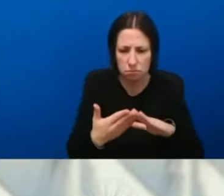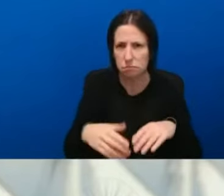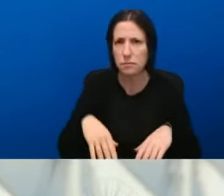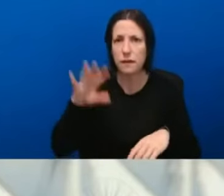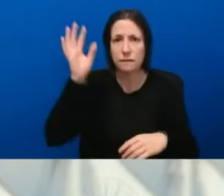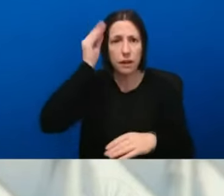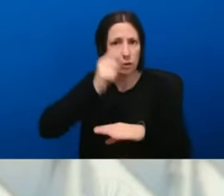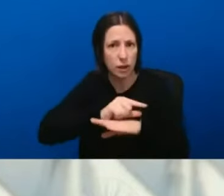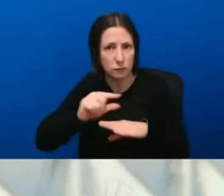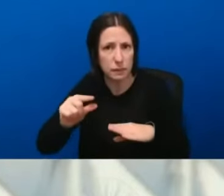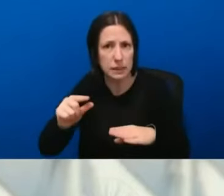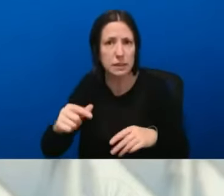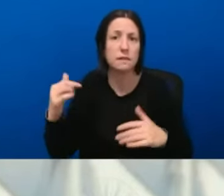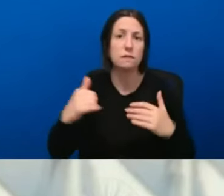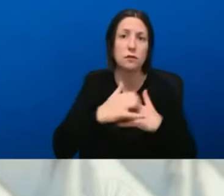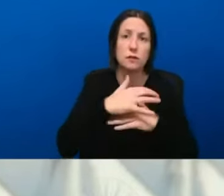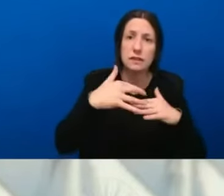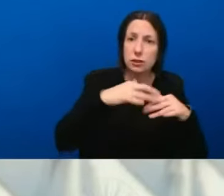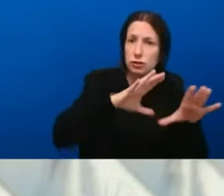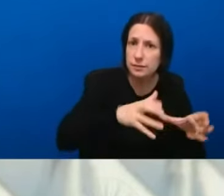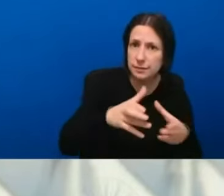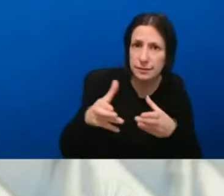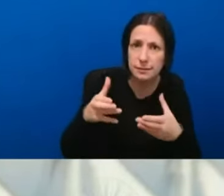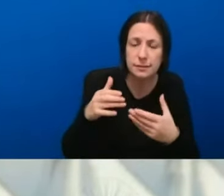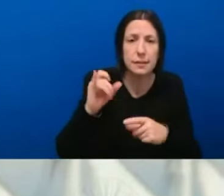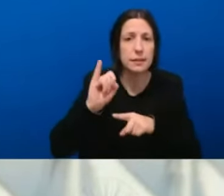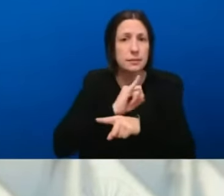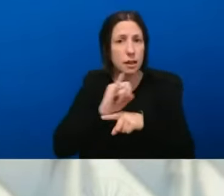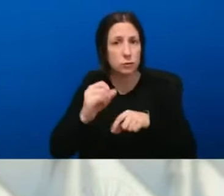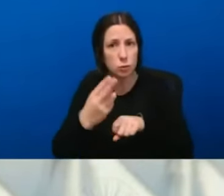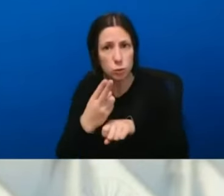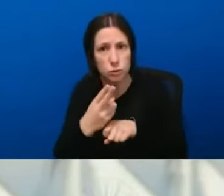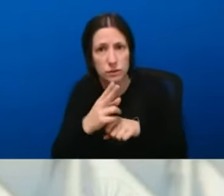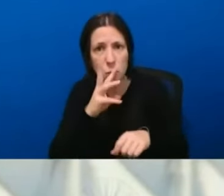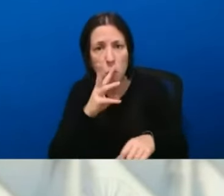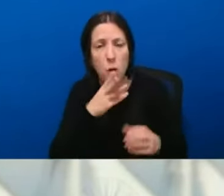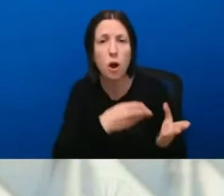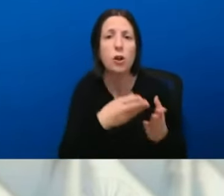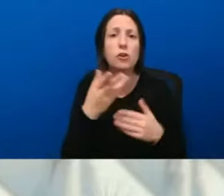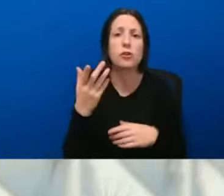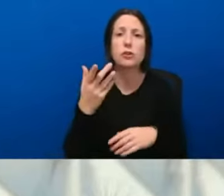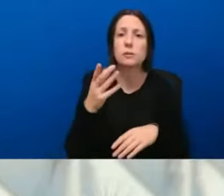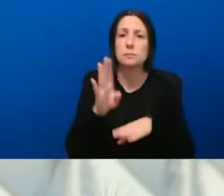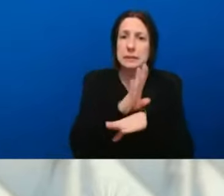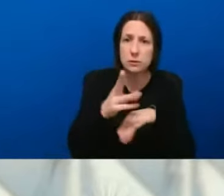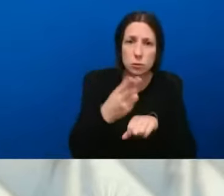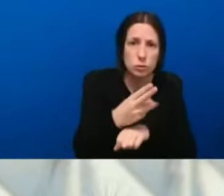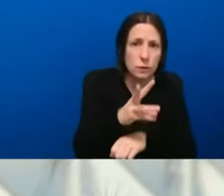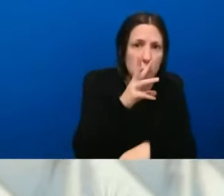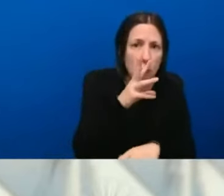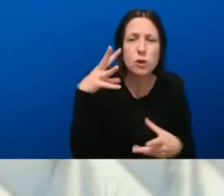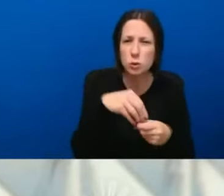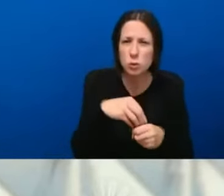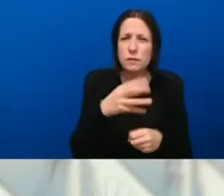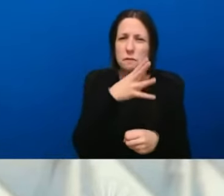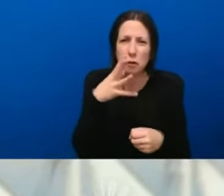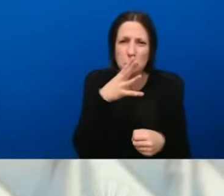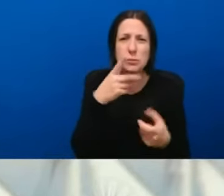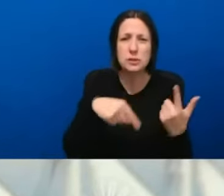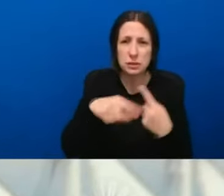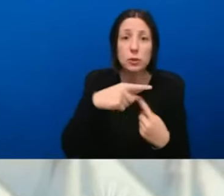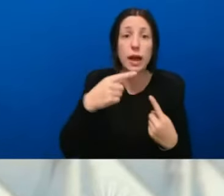municipalities, the federal government, First Nations, and industrial and commercial users, and I would include certainly